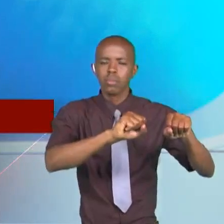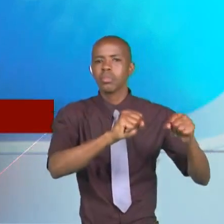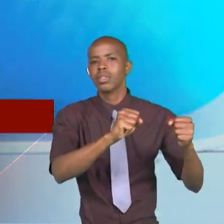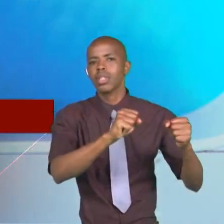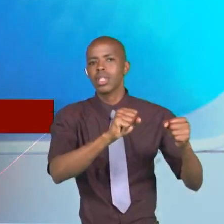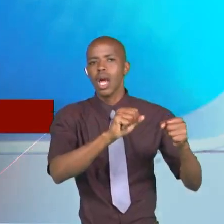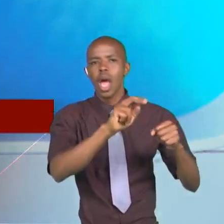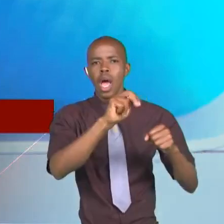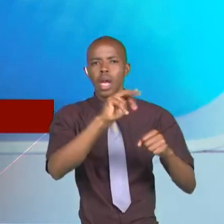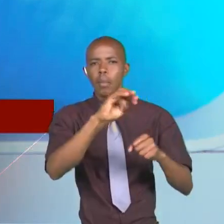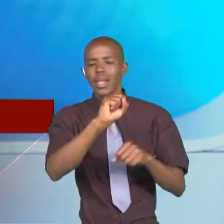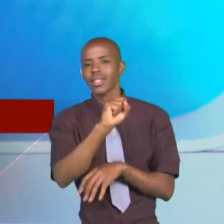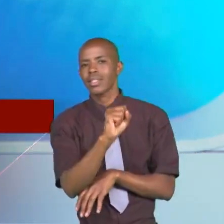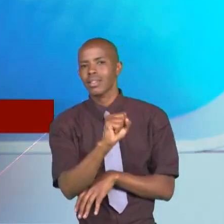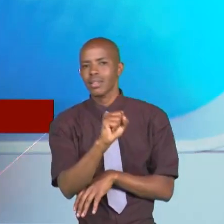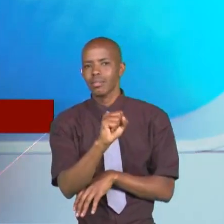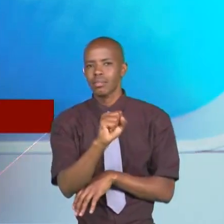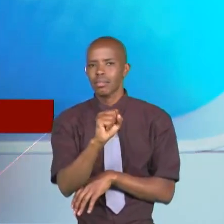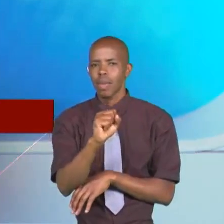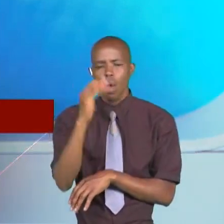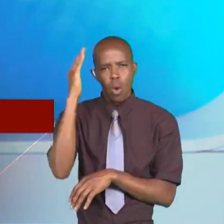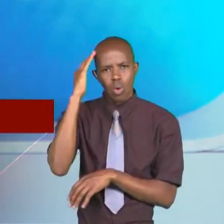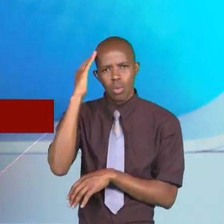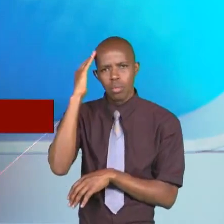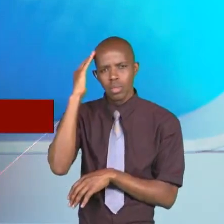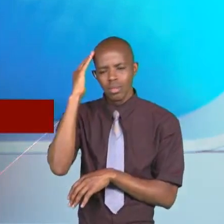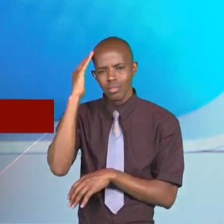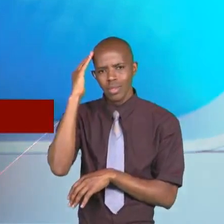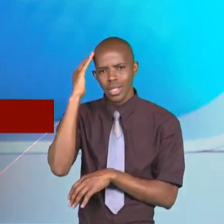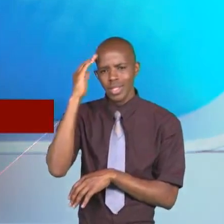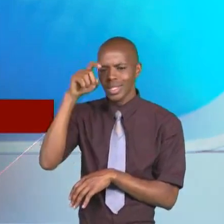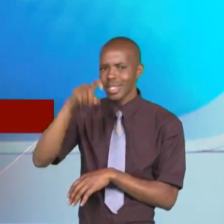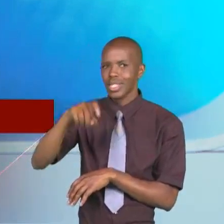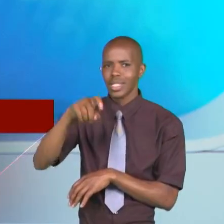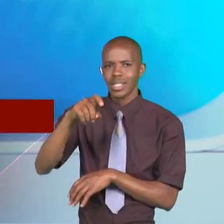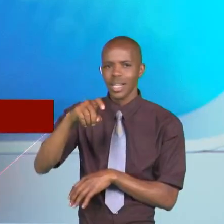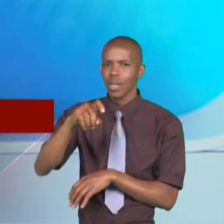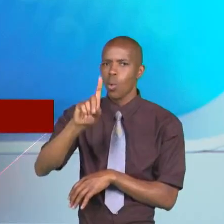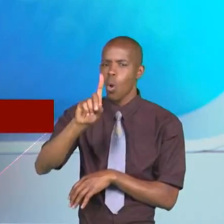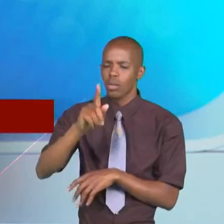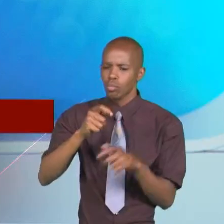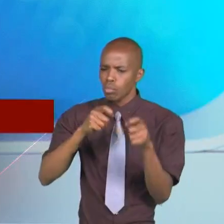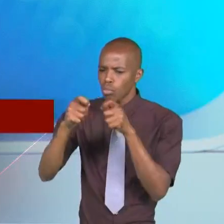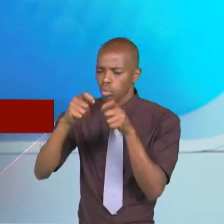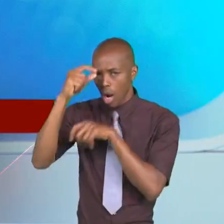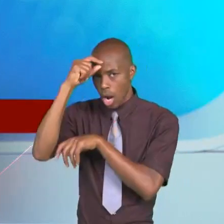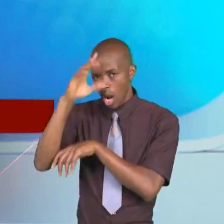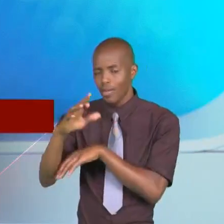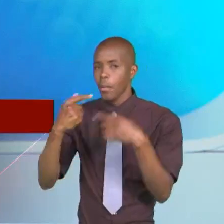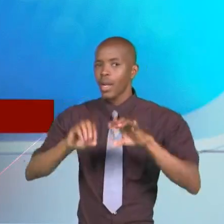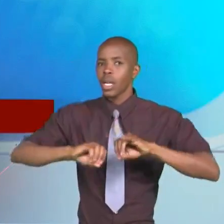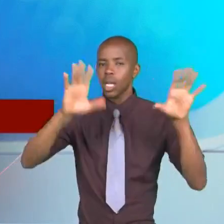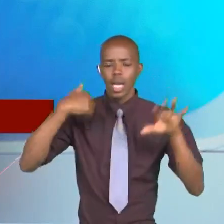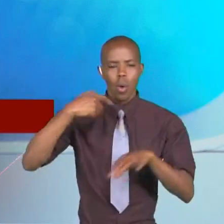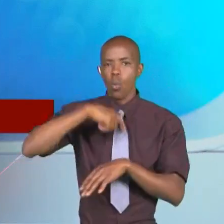because NMS is Nairobi Metropolitan, some form of, you know, some form of structure that's not necessarily one that is run by governors. But clearly we really